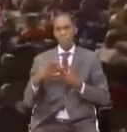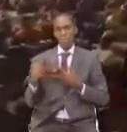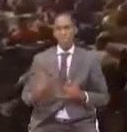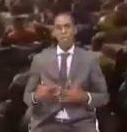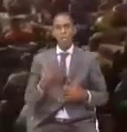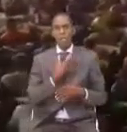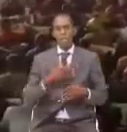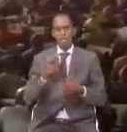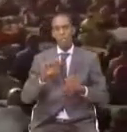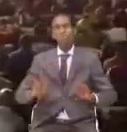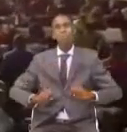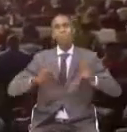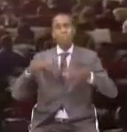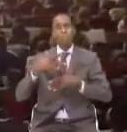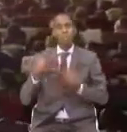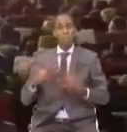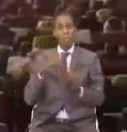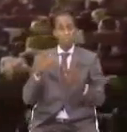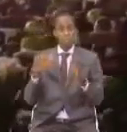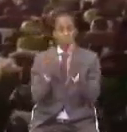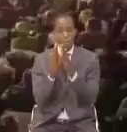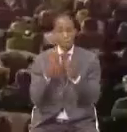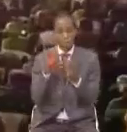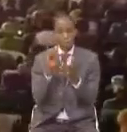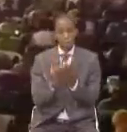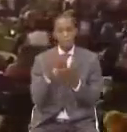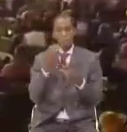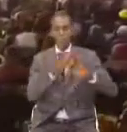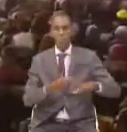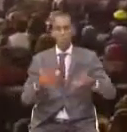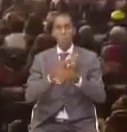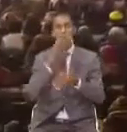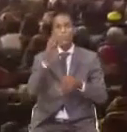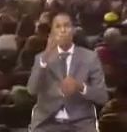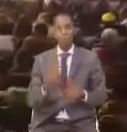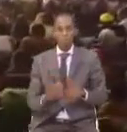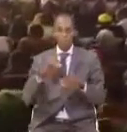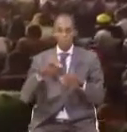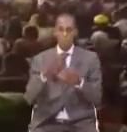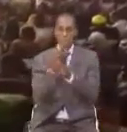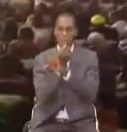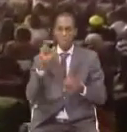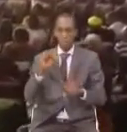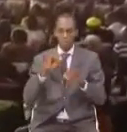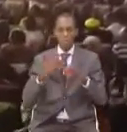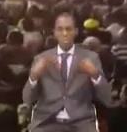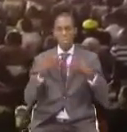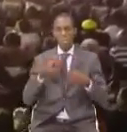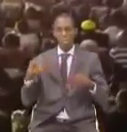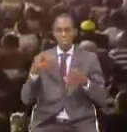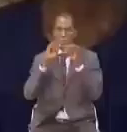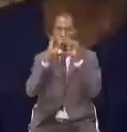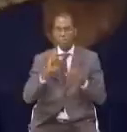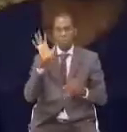do that tonight, the mercy of God in salvation, in healing, in blessing will